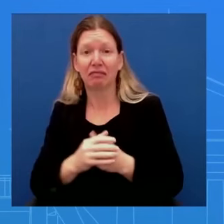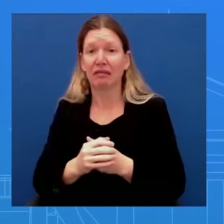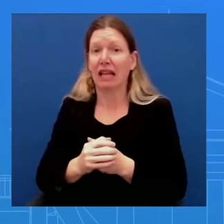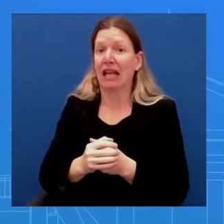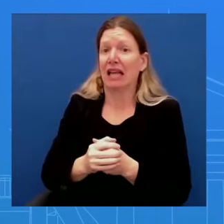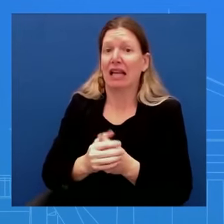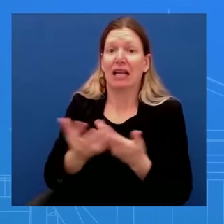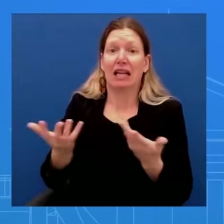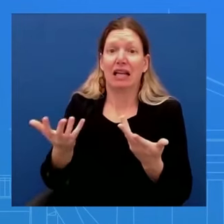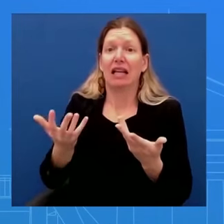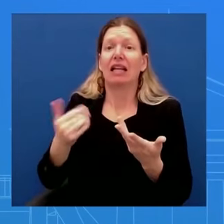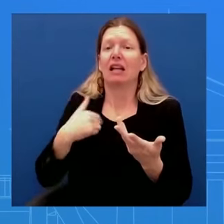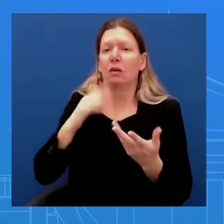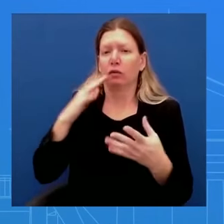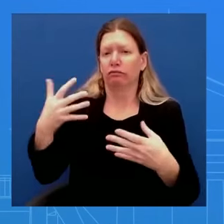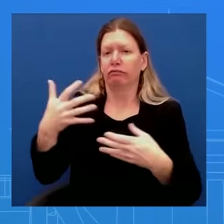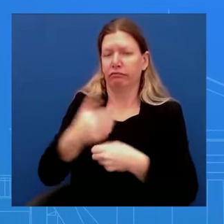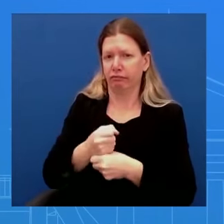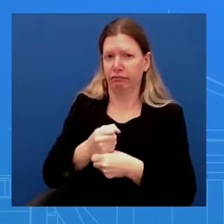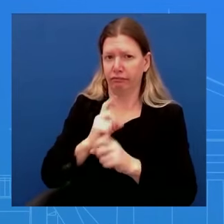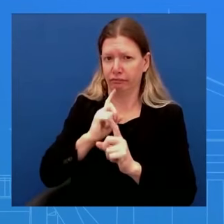version.